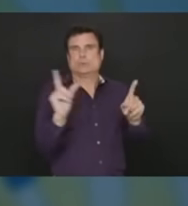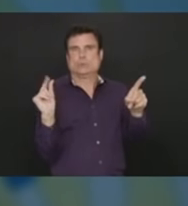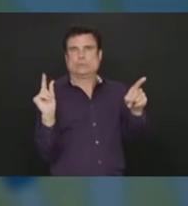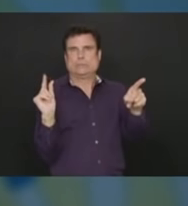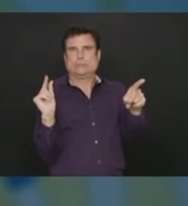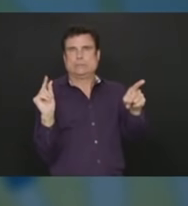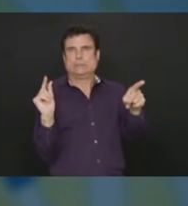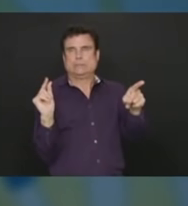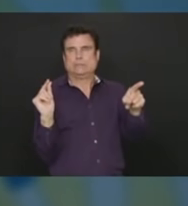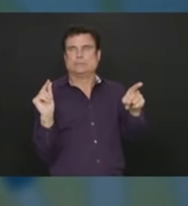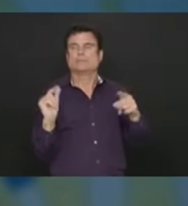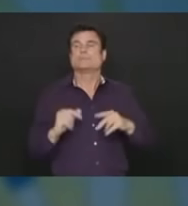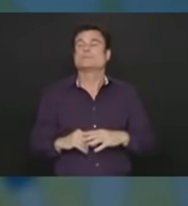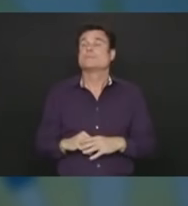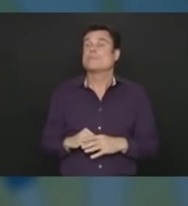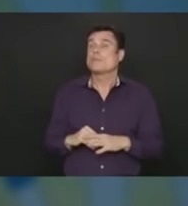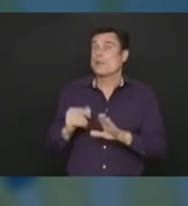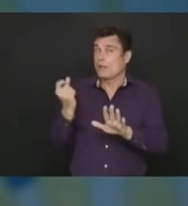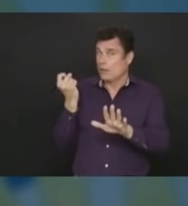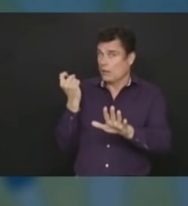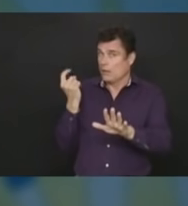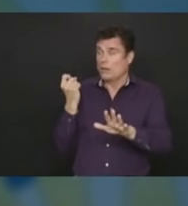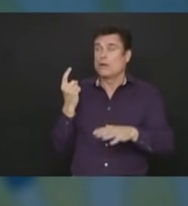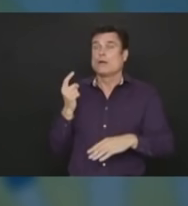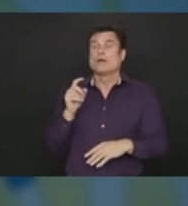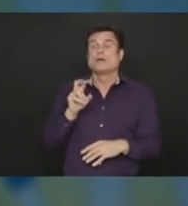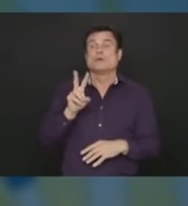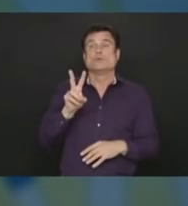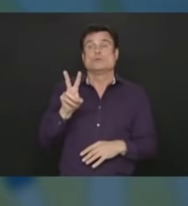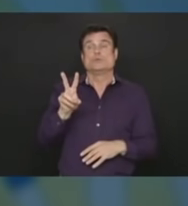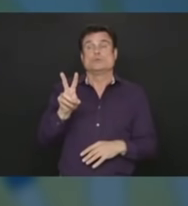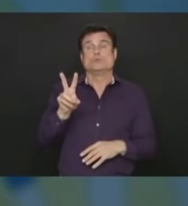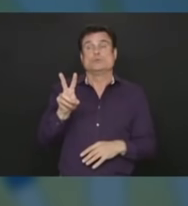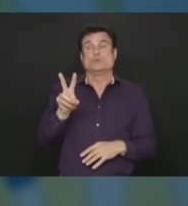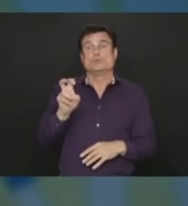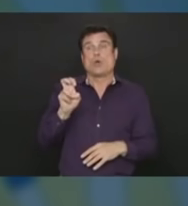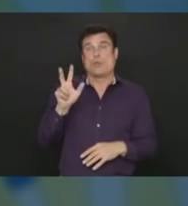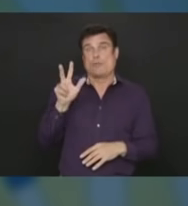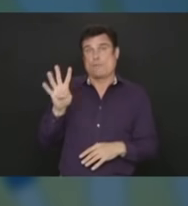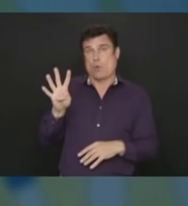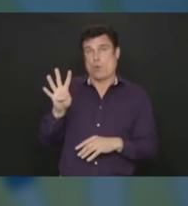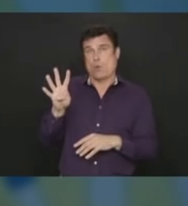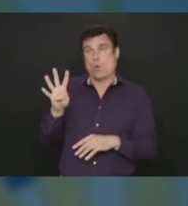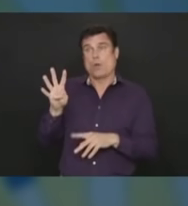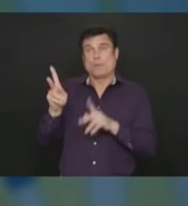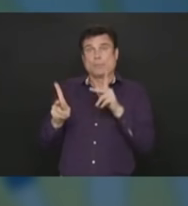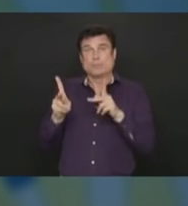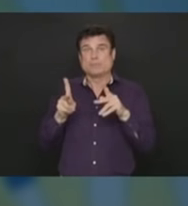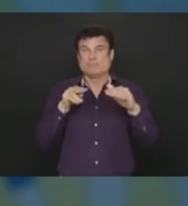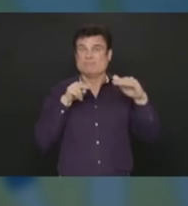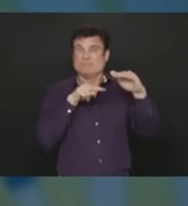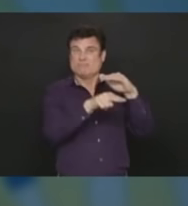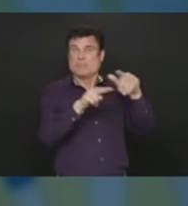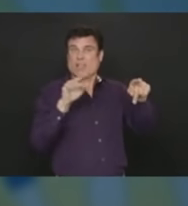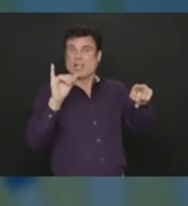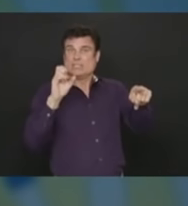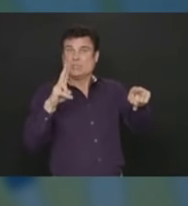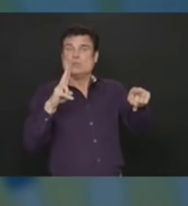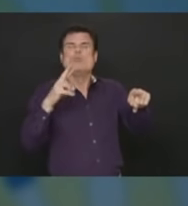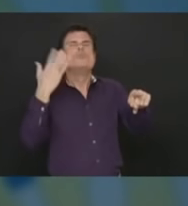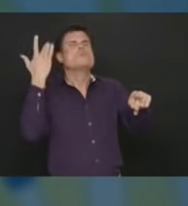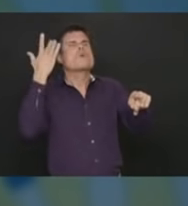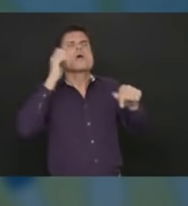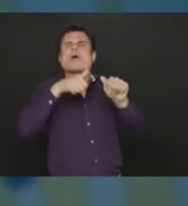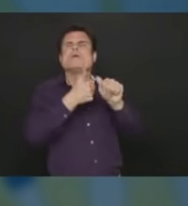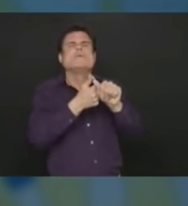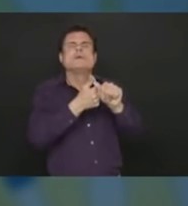ventilator capacity, again, as you can tell from when we started or where we started in March, we've significantly increased our ventilator capacity. And you see that